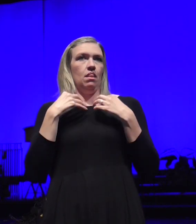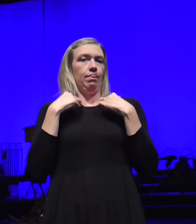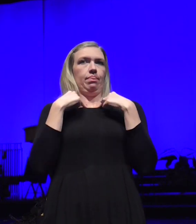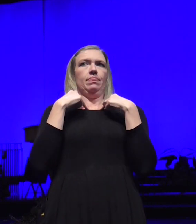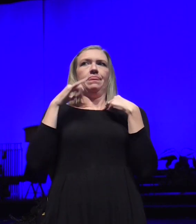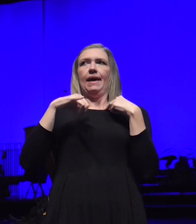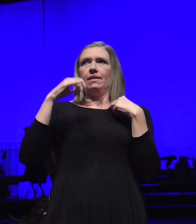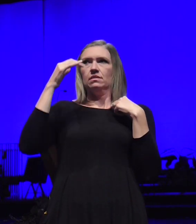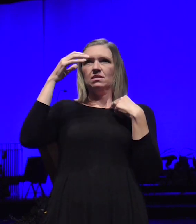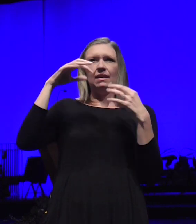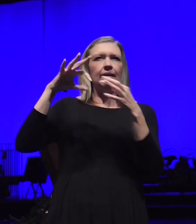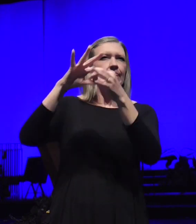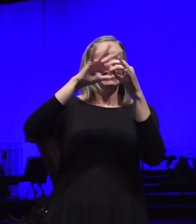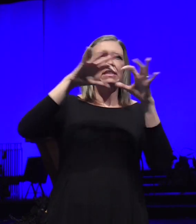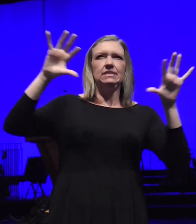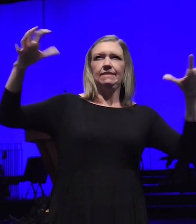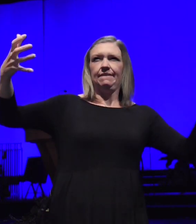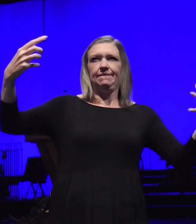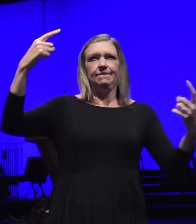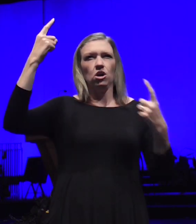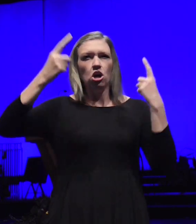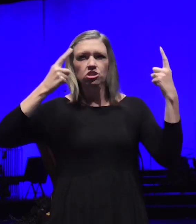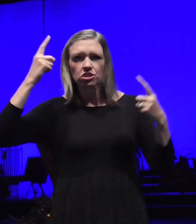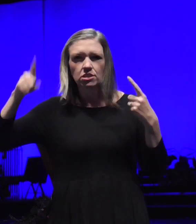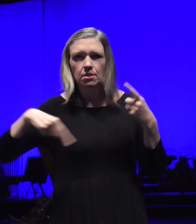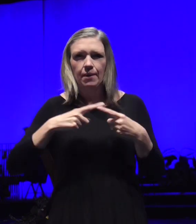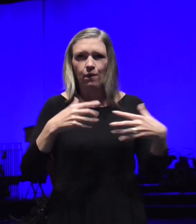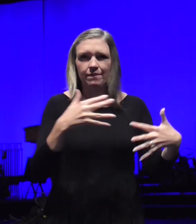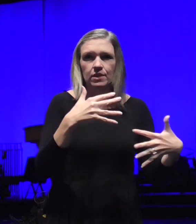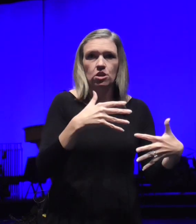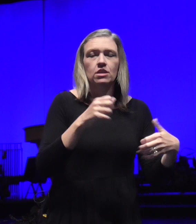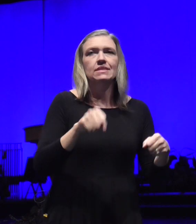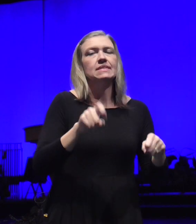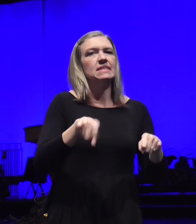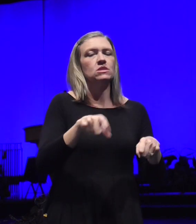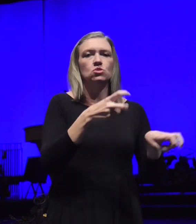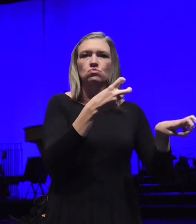everything, that's when we need to turn our thoughts,